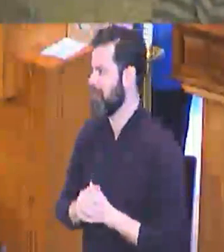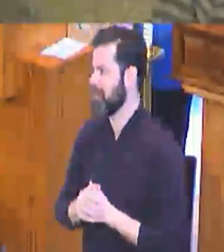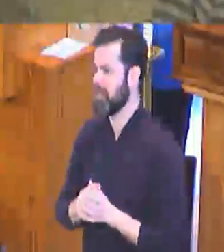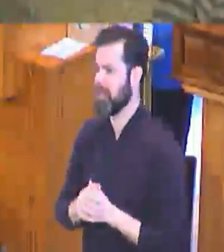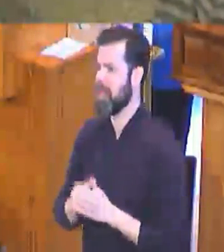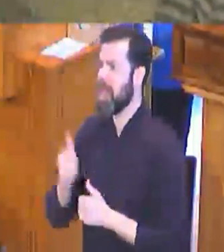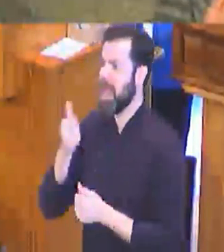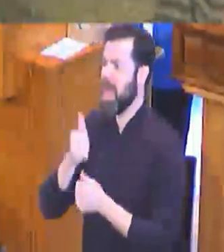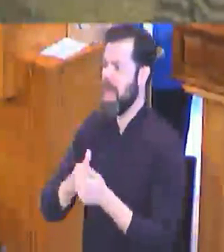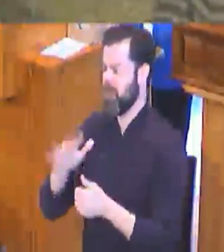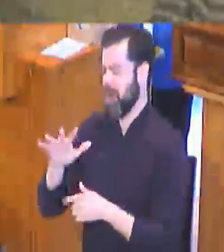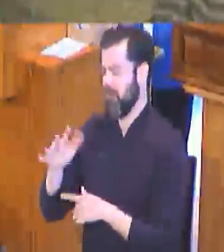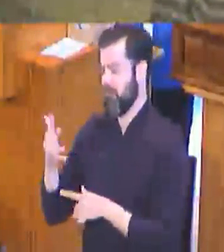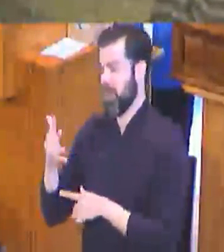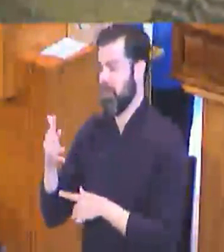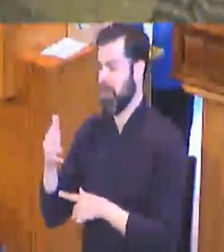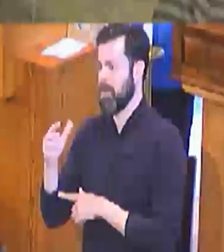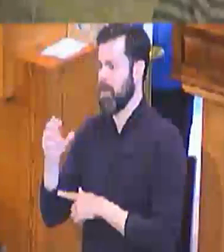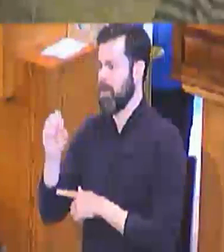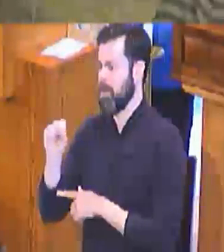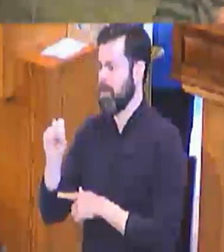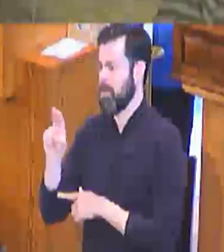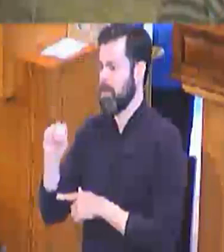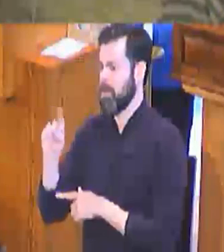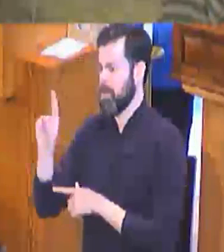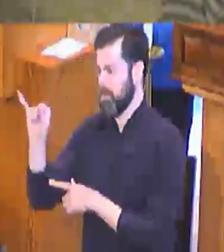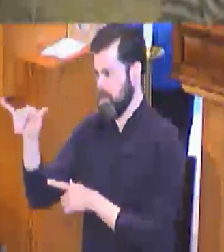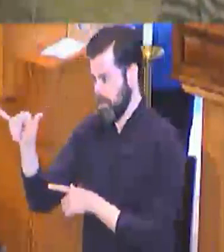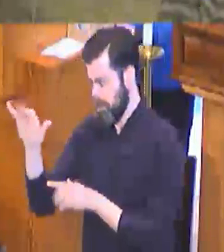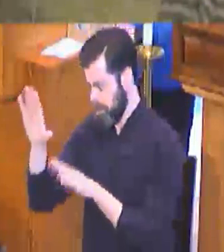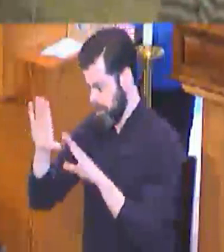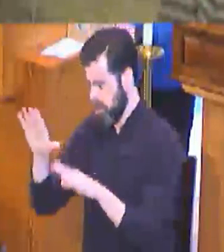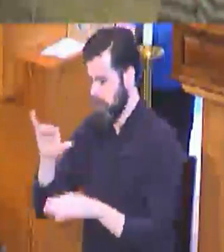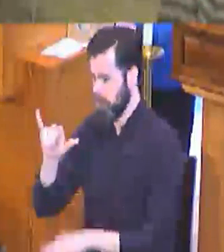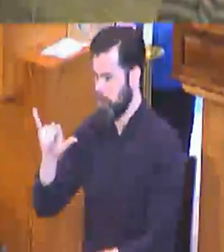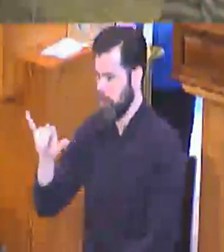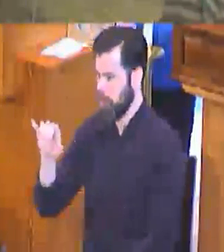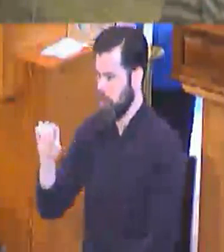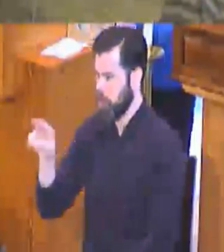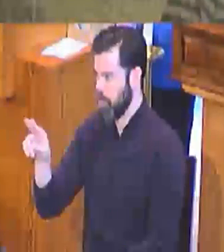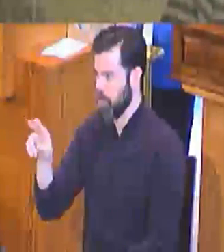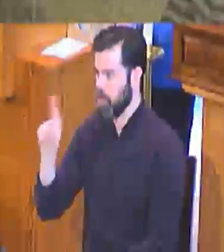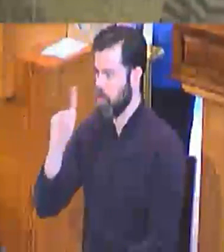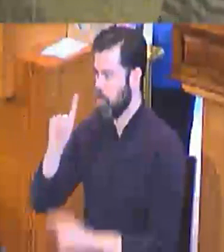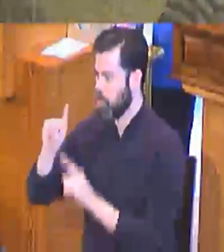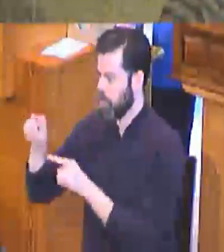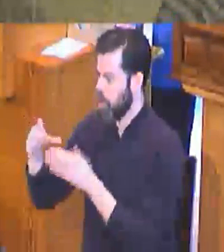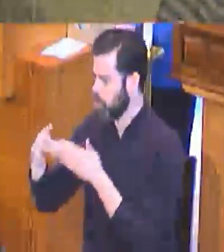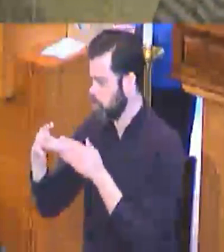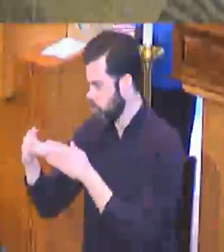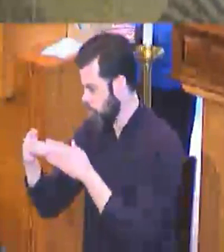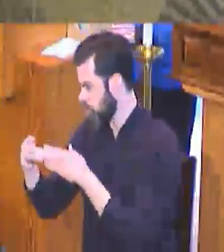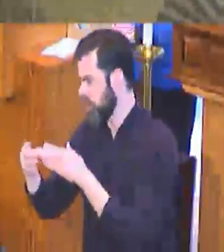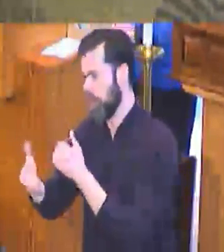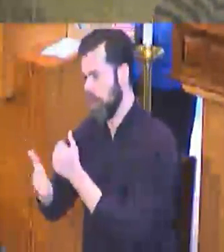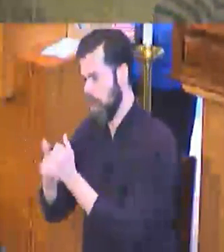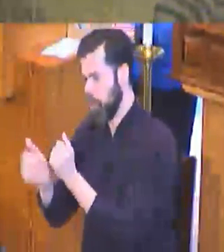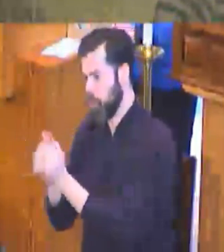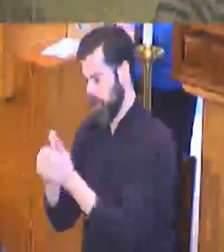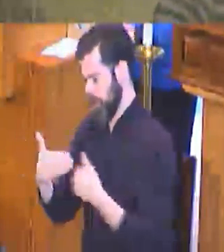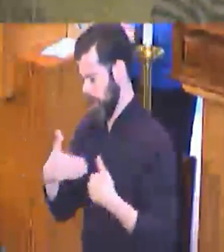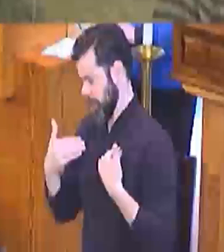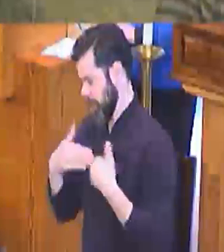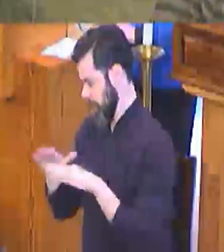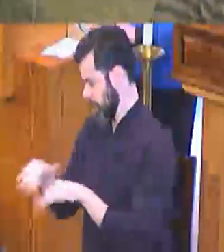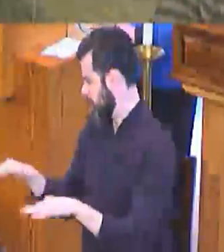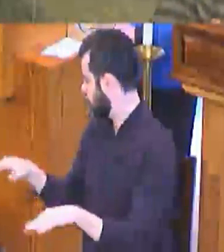fifth Sunday, Why Are You goes and leads and helps out, facilitate the younger kids. You